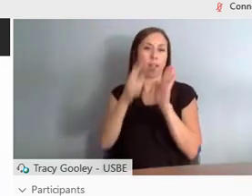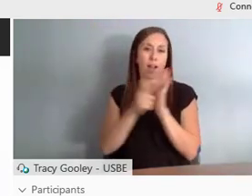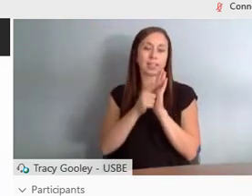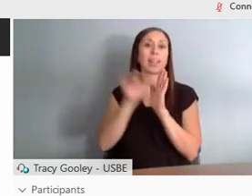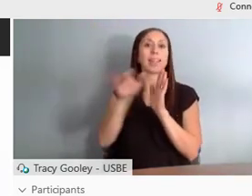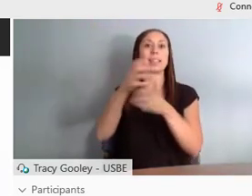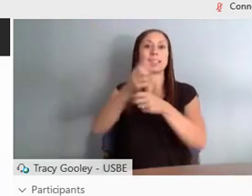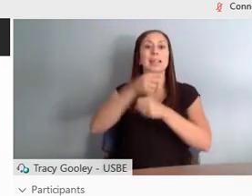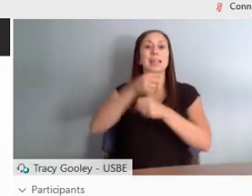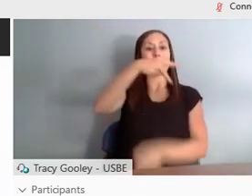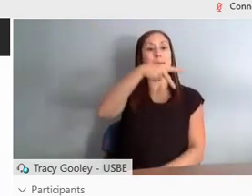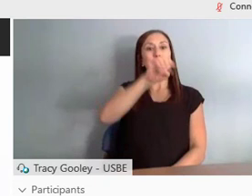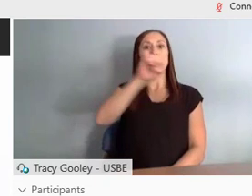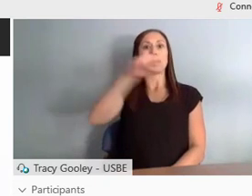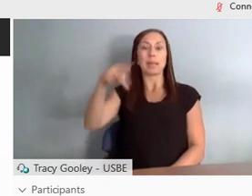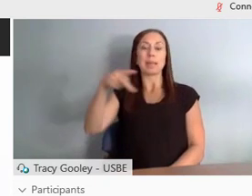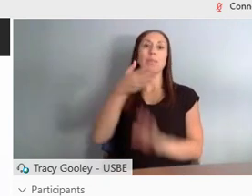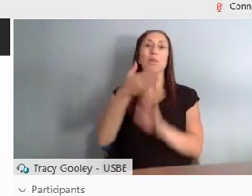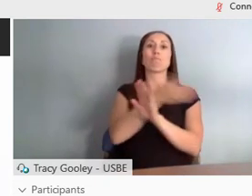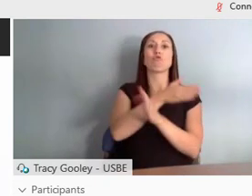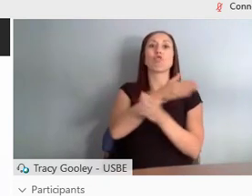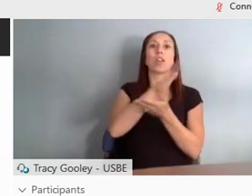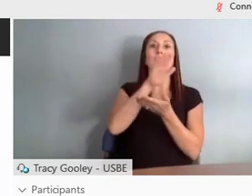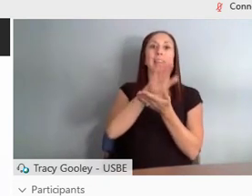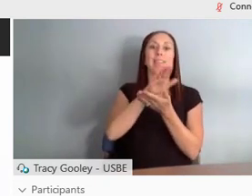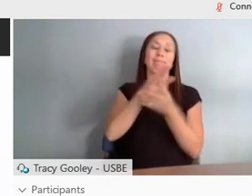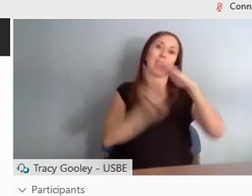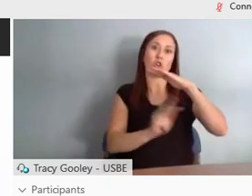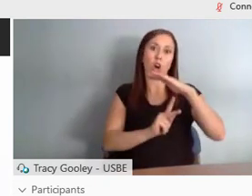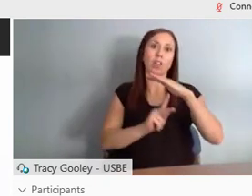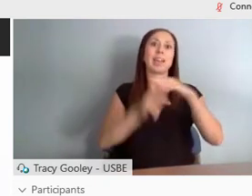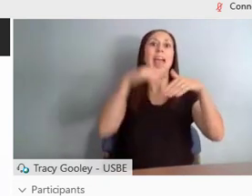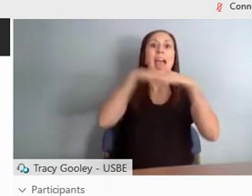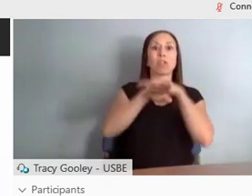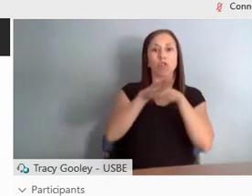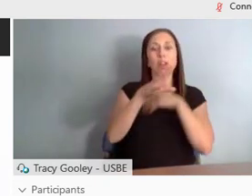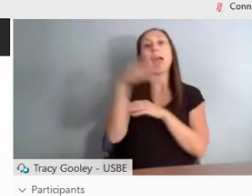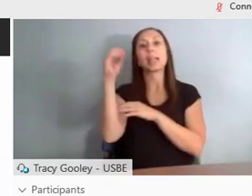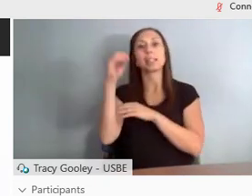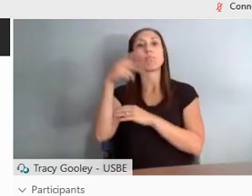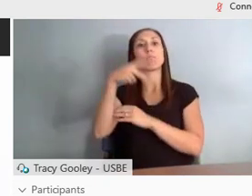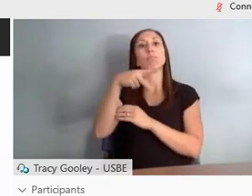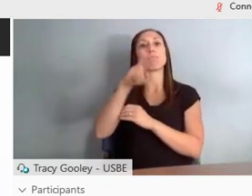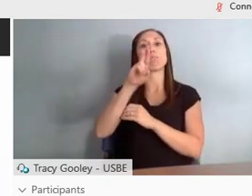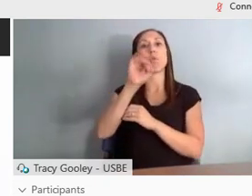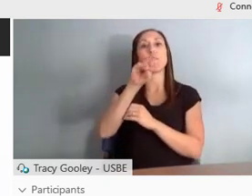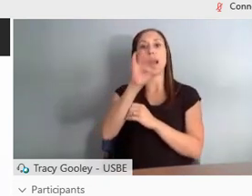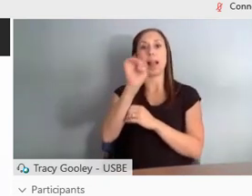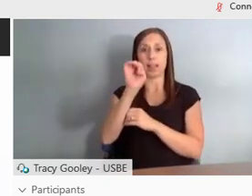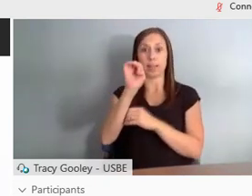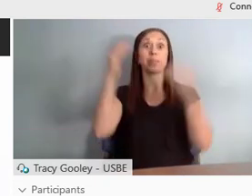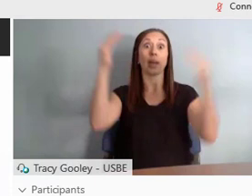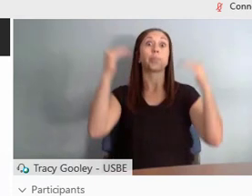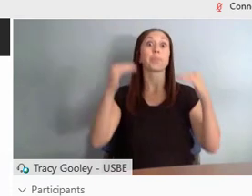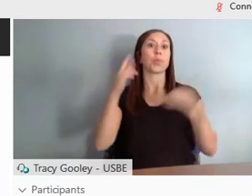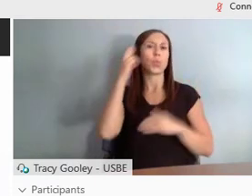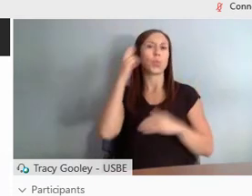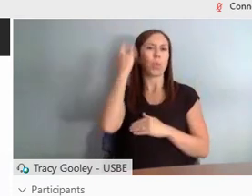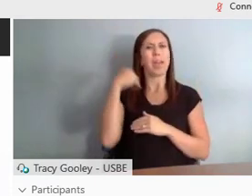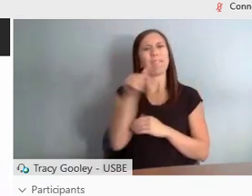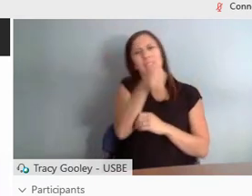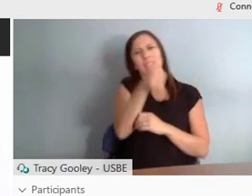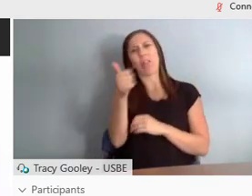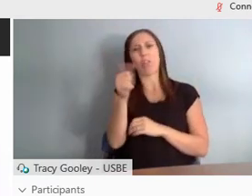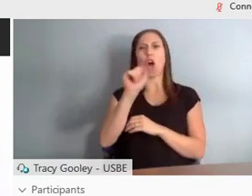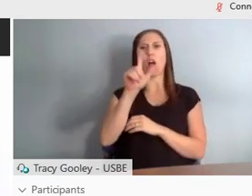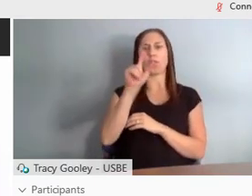the Pre-K Entry and Exit Profile, which brings us to our purpose of an alternate assessment. So underneath IDEA, right, which